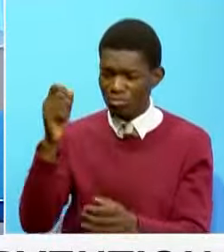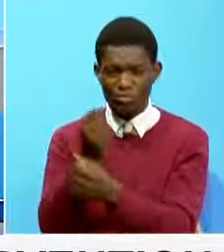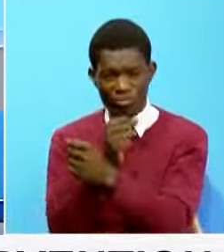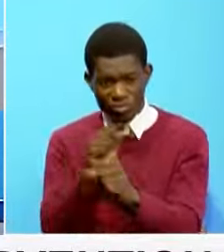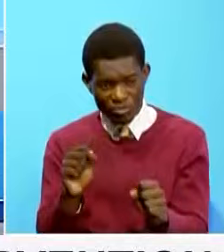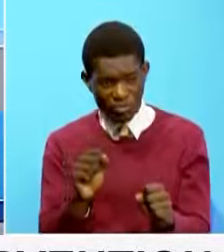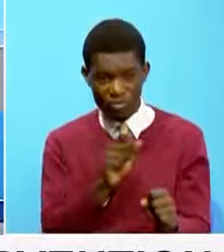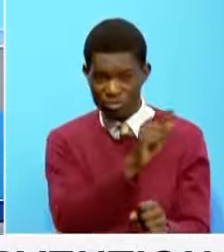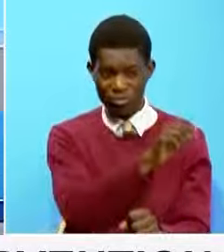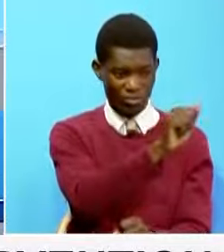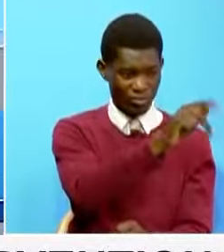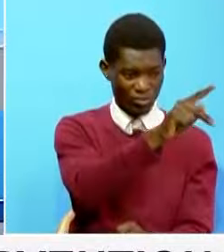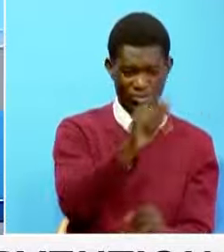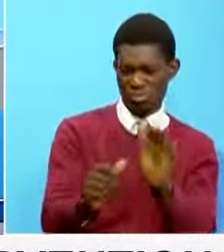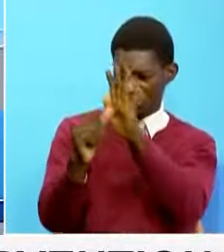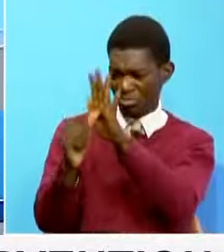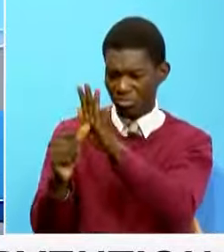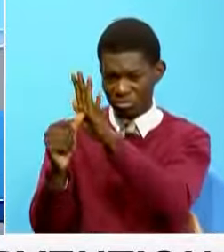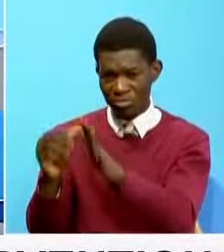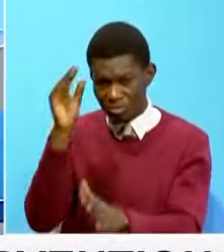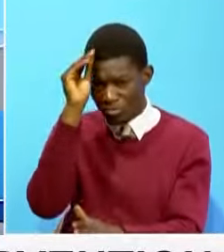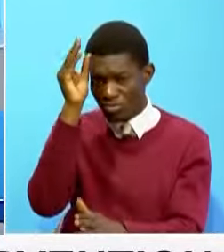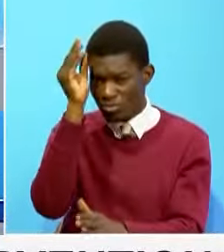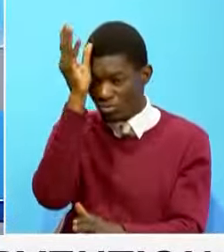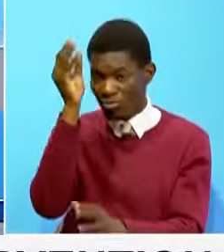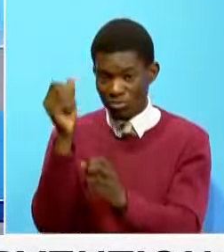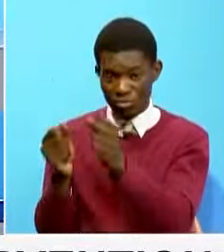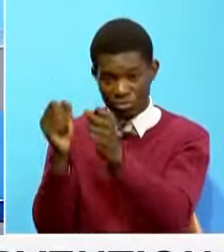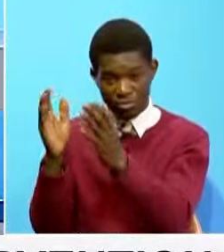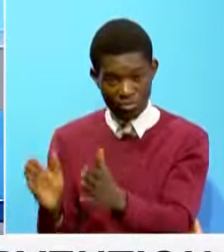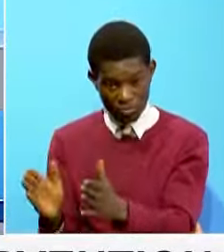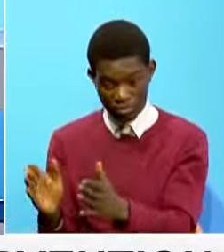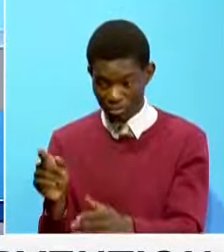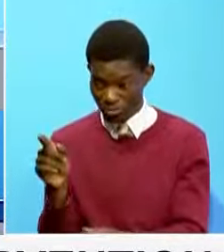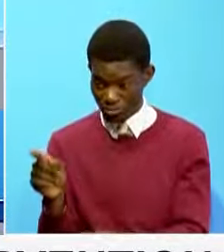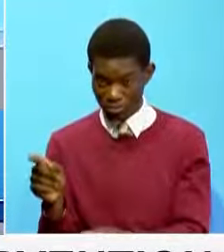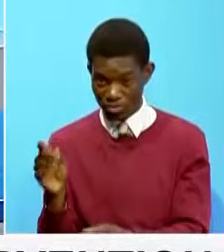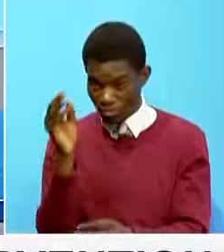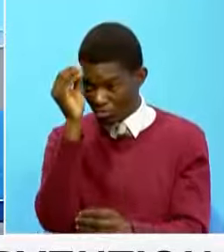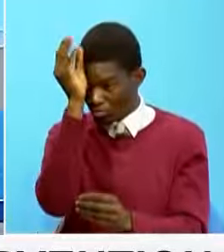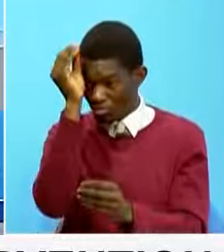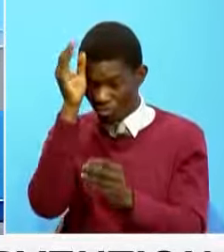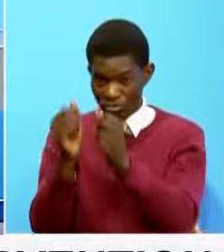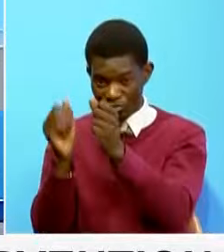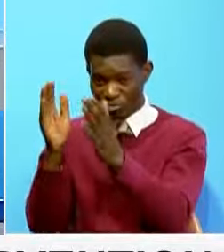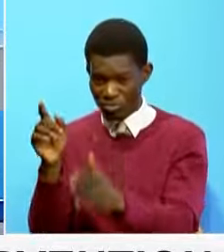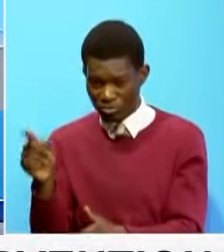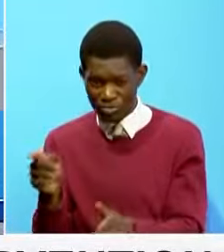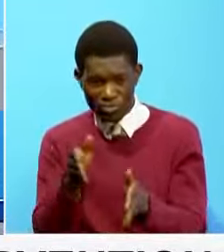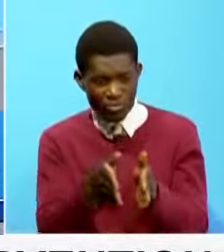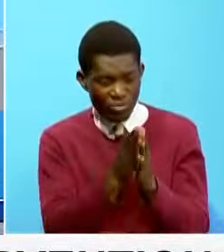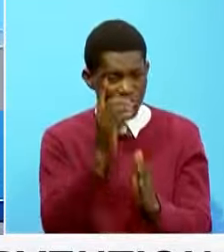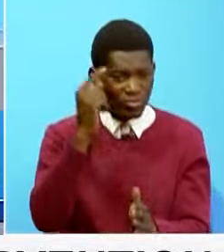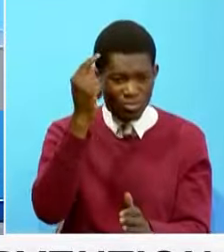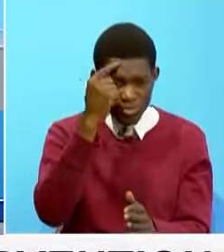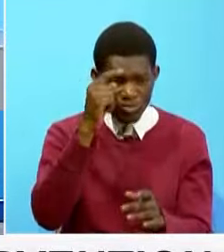applications. Speaking during an engagement with Lusaka District Commissioner Rosa Zulu, the drivers called on the government to compel the